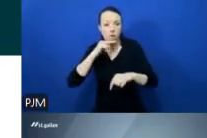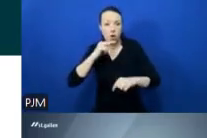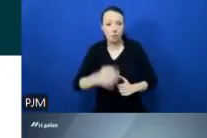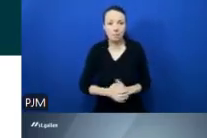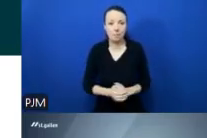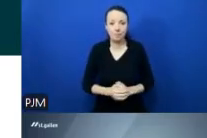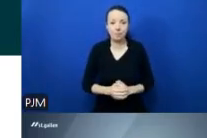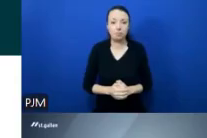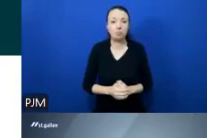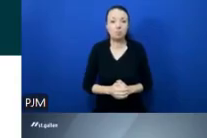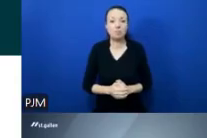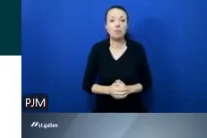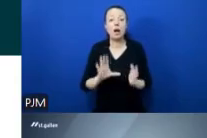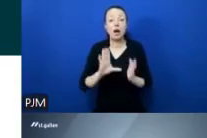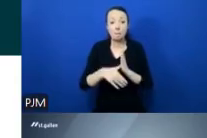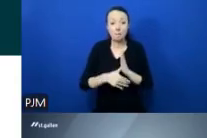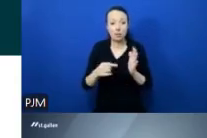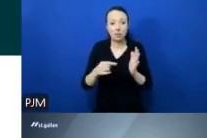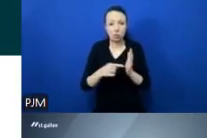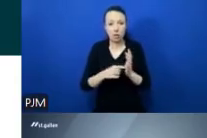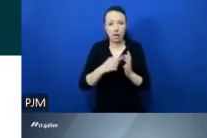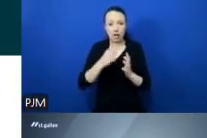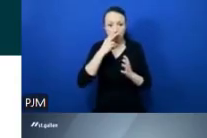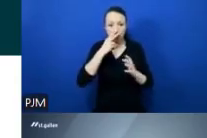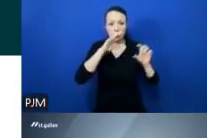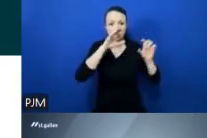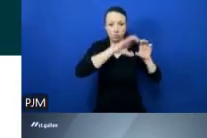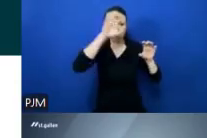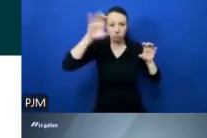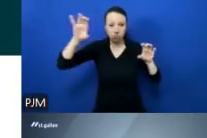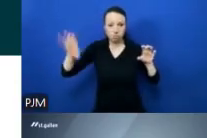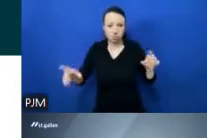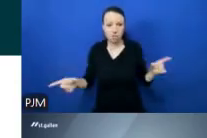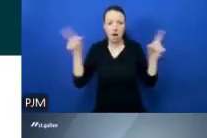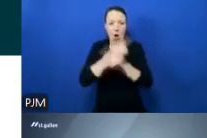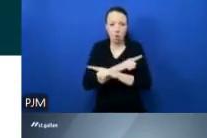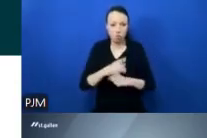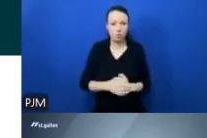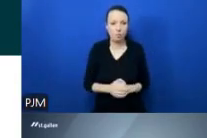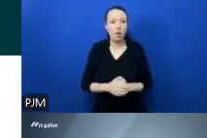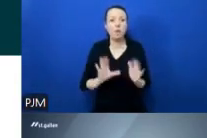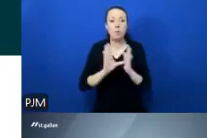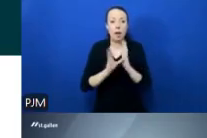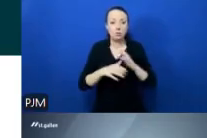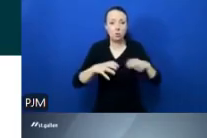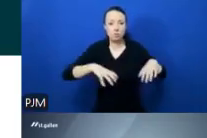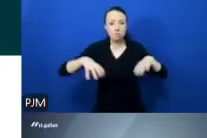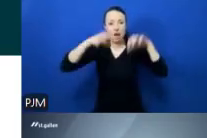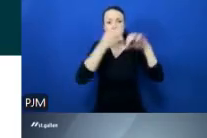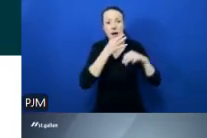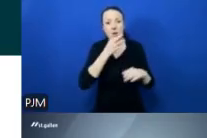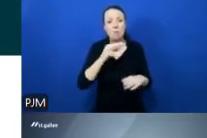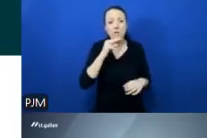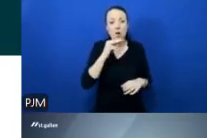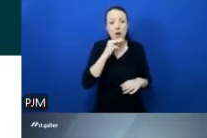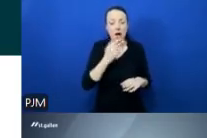through the surface system. In the cities, unfortunately, the process is being reversed.